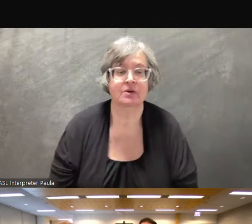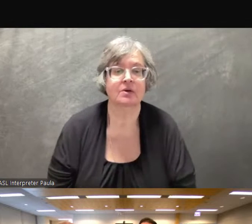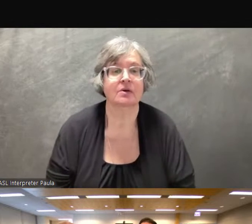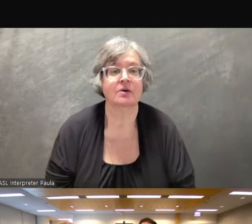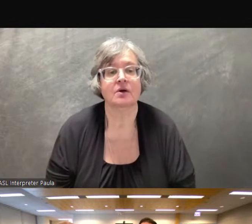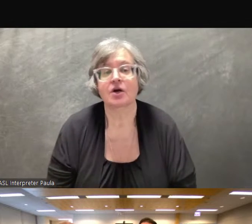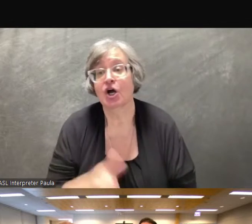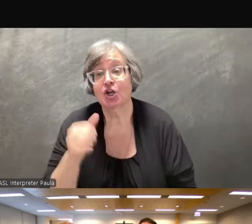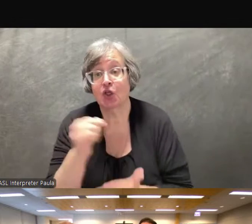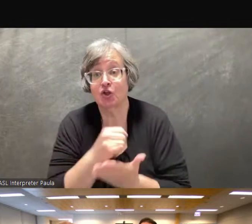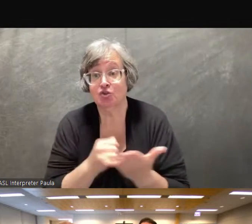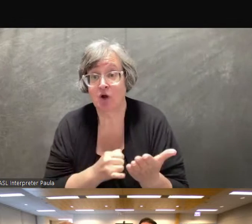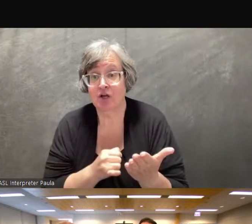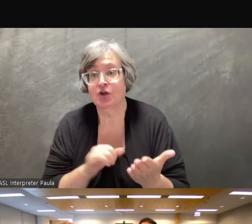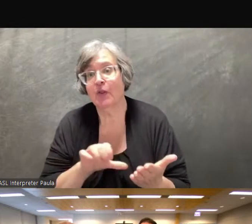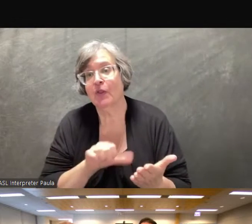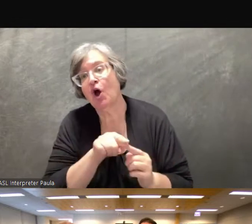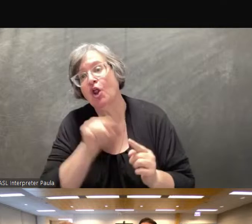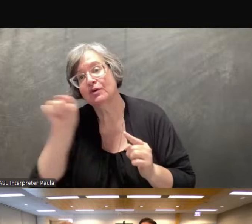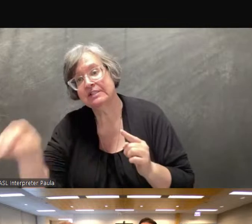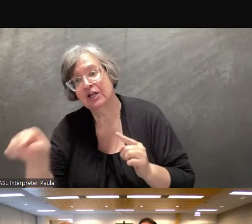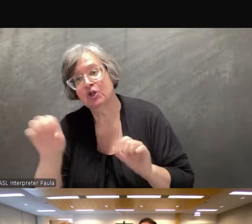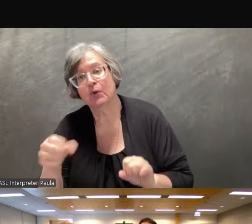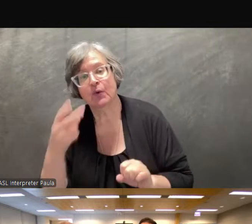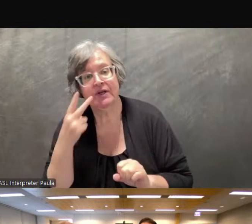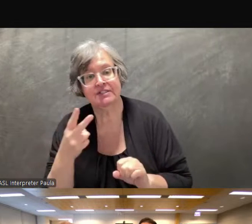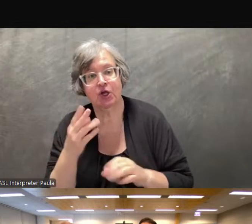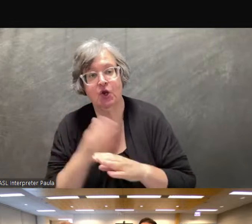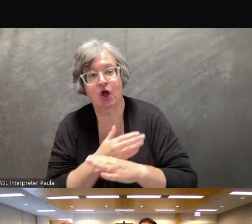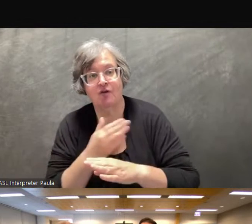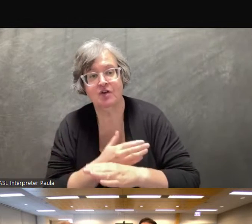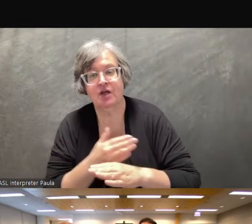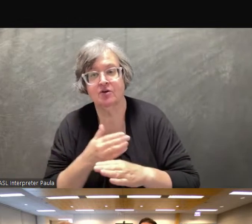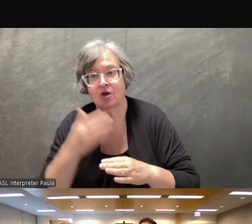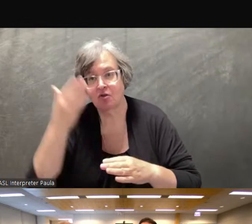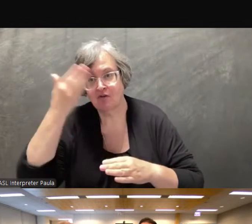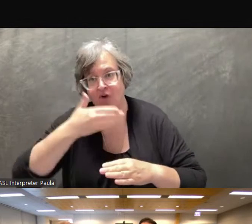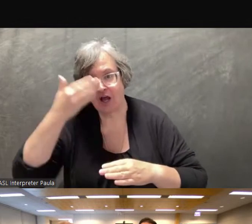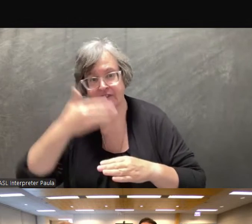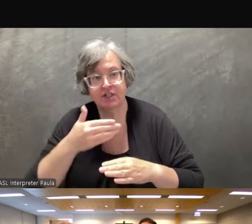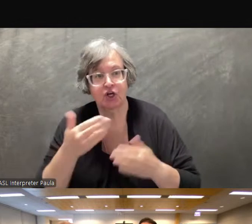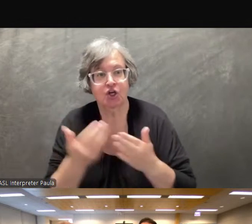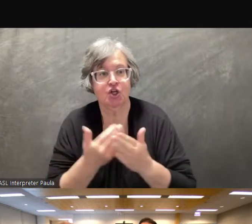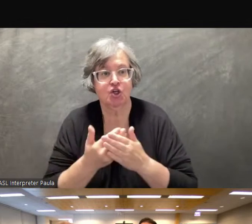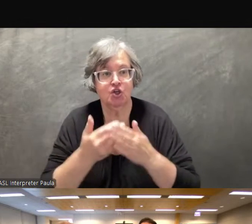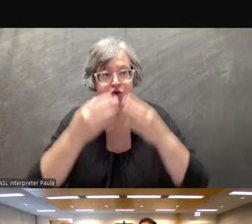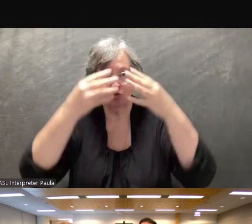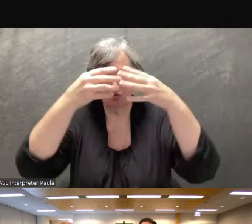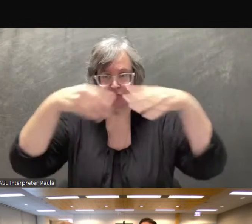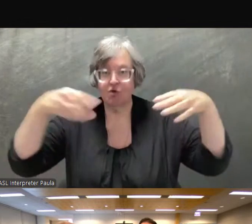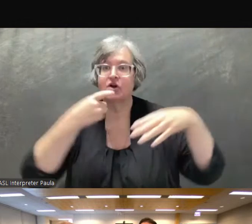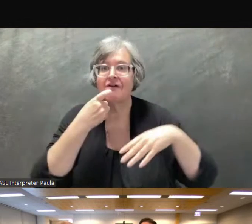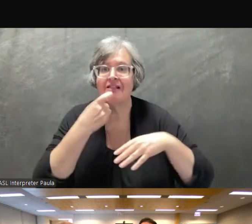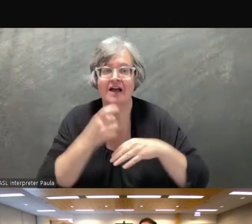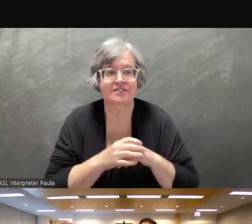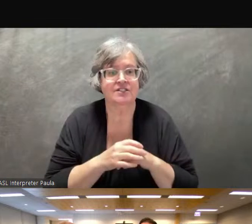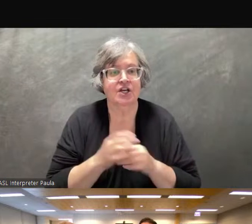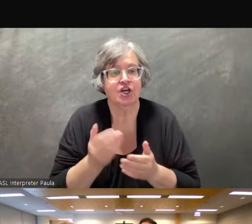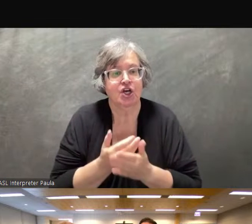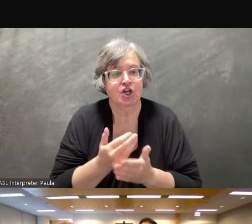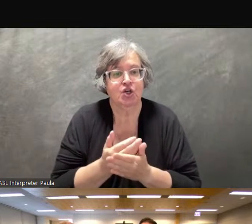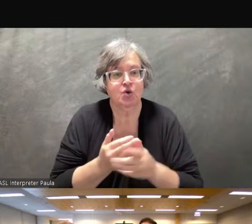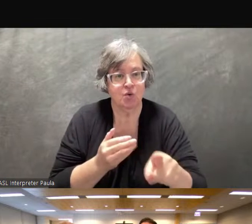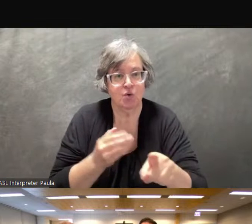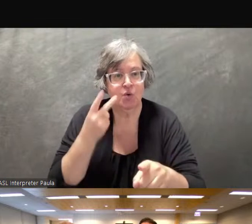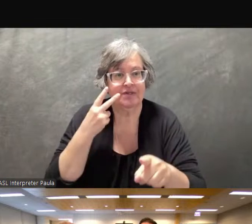Here's another rendering. This is on the other side of the facility where you can see the upgraded kind of facade, the new curtain wall and glass, as well as that new translucent